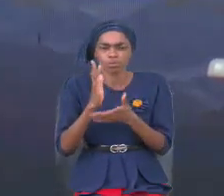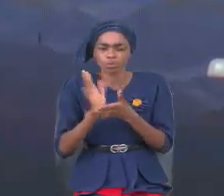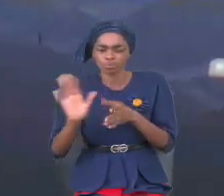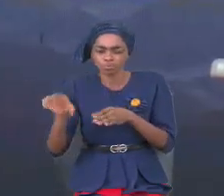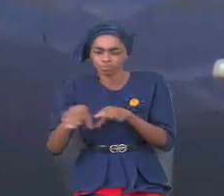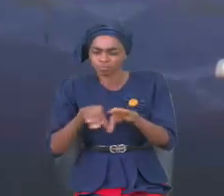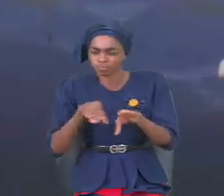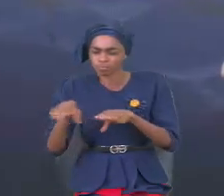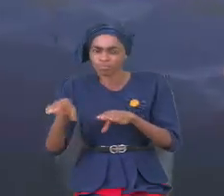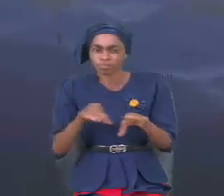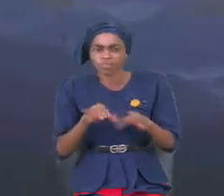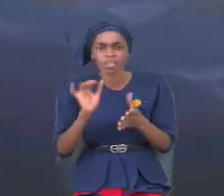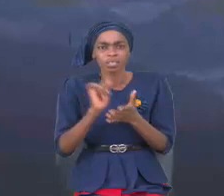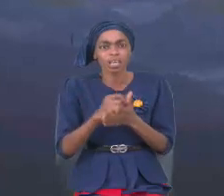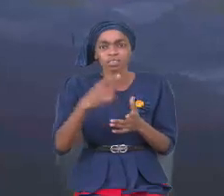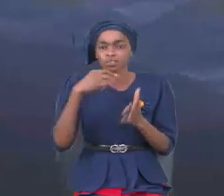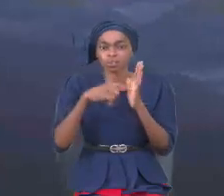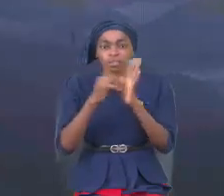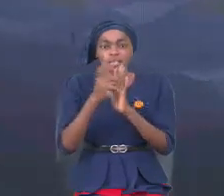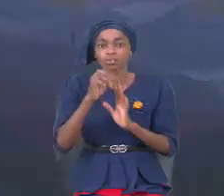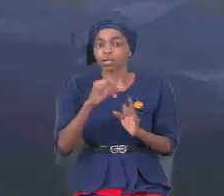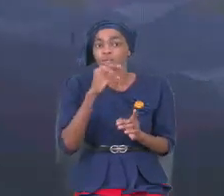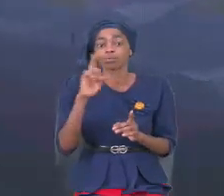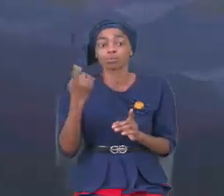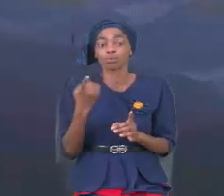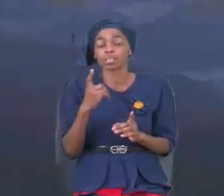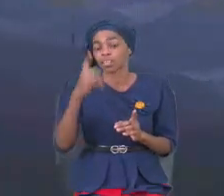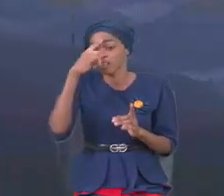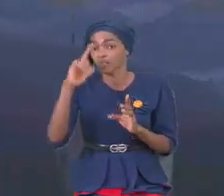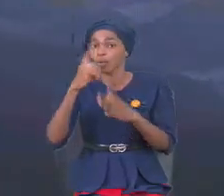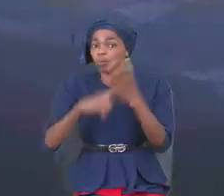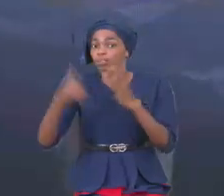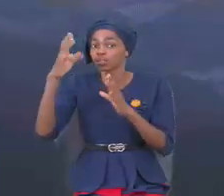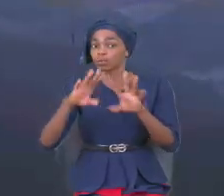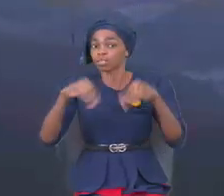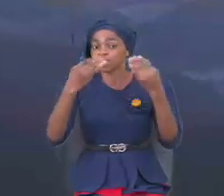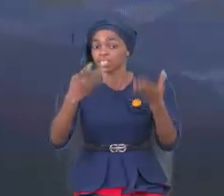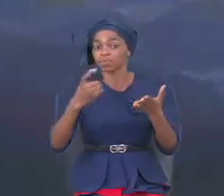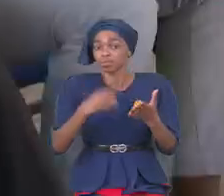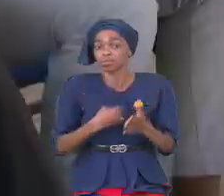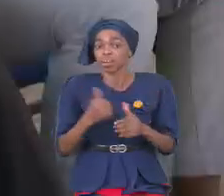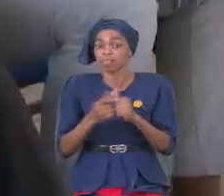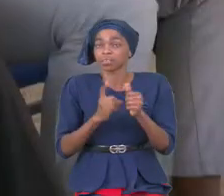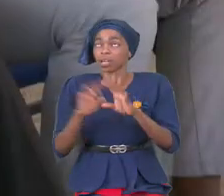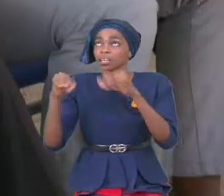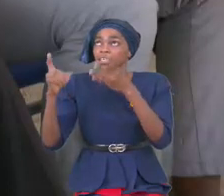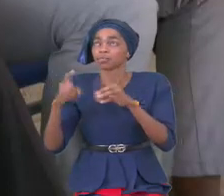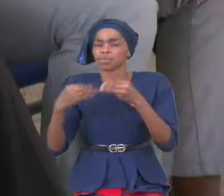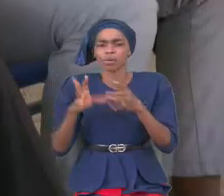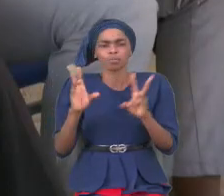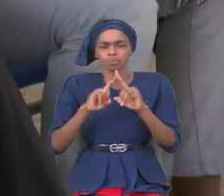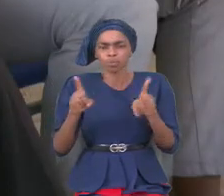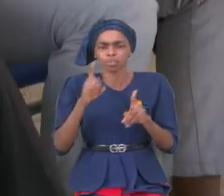you are purged. You are purified. Purified by faith, it makes no difference between us and